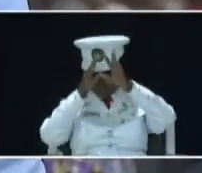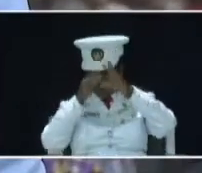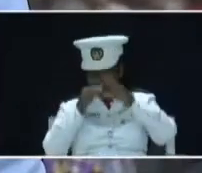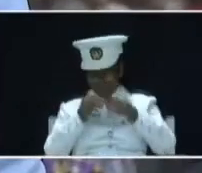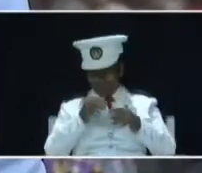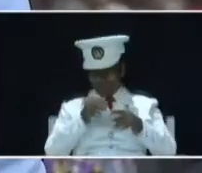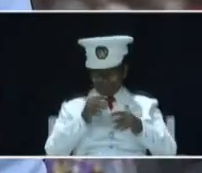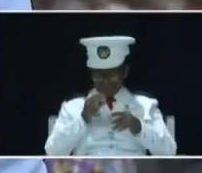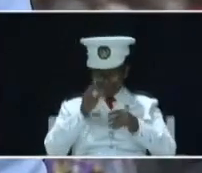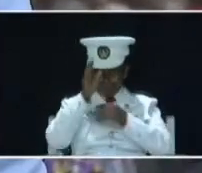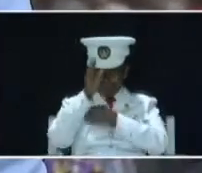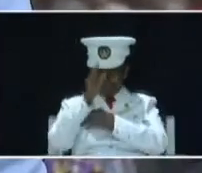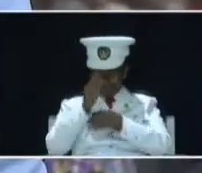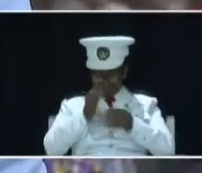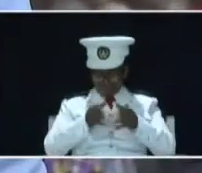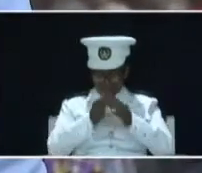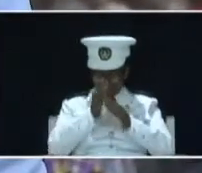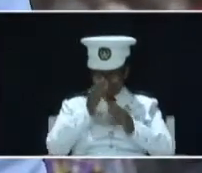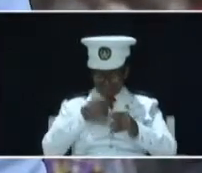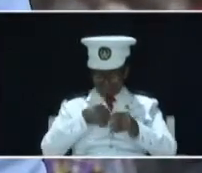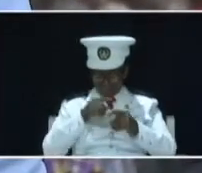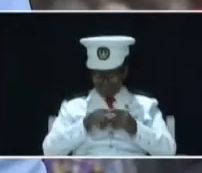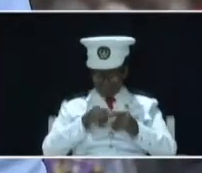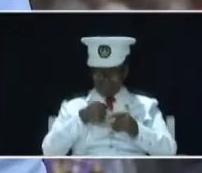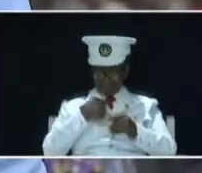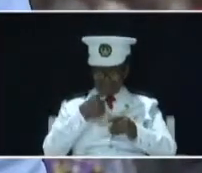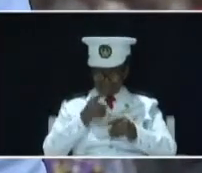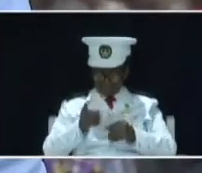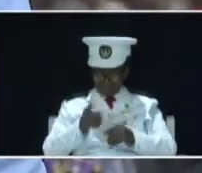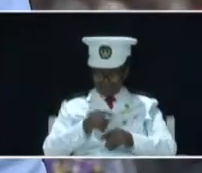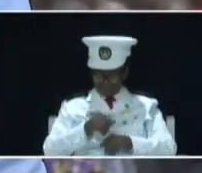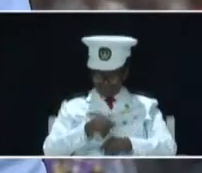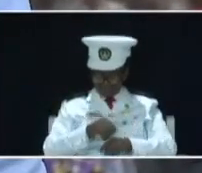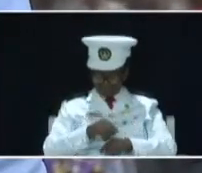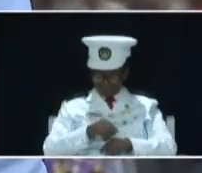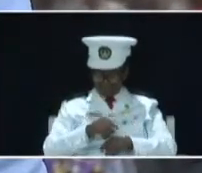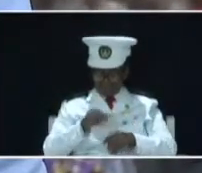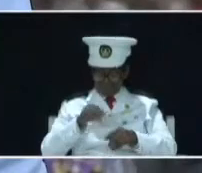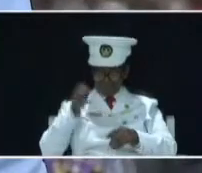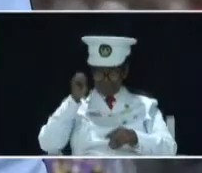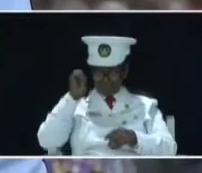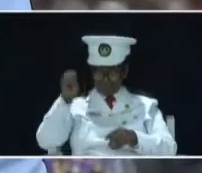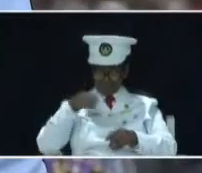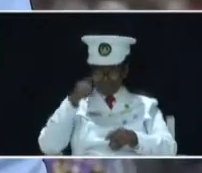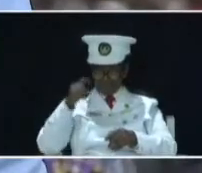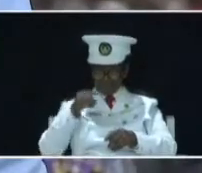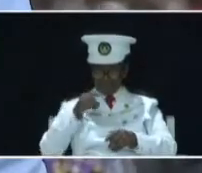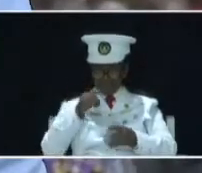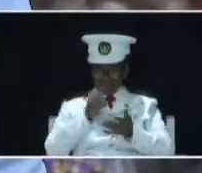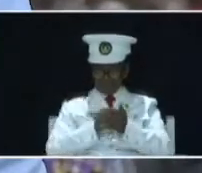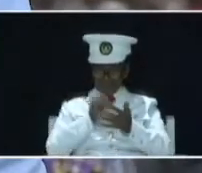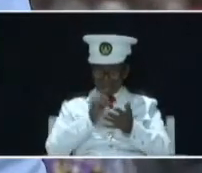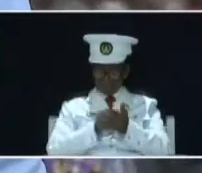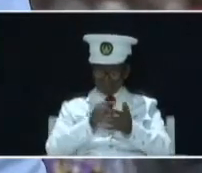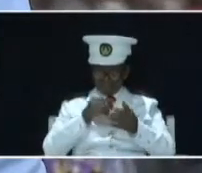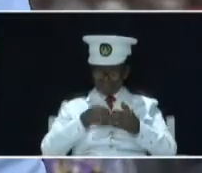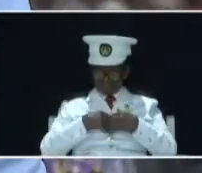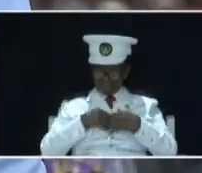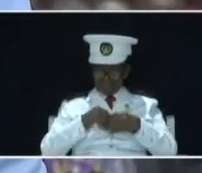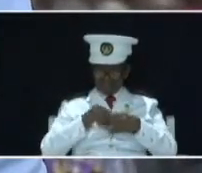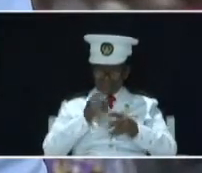Lord asked me to tell another woman here tonight. He said, the doctors have just told you you can't have a